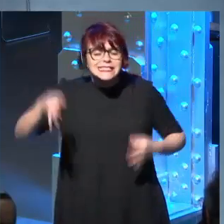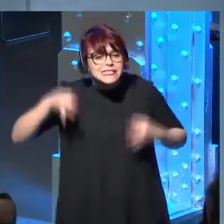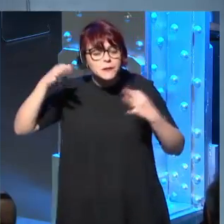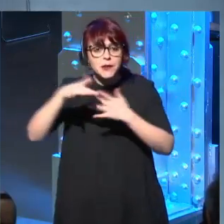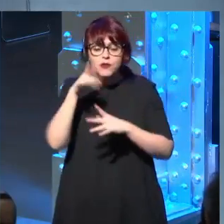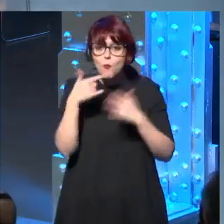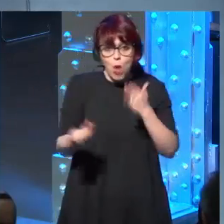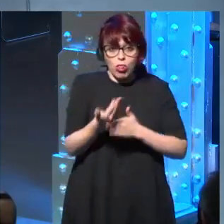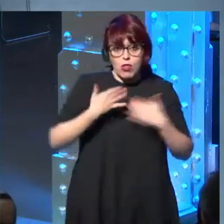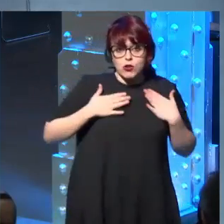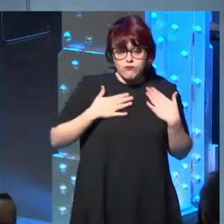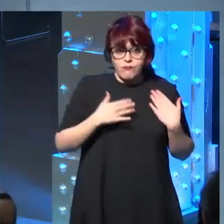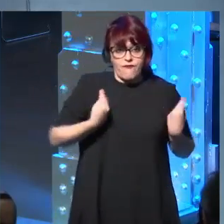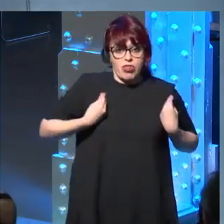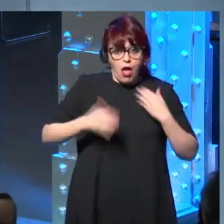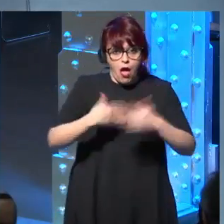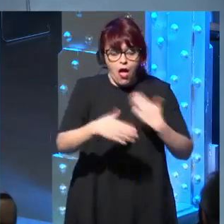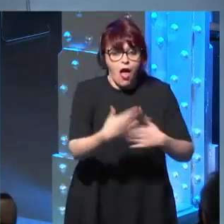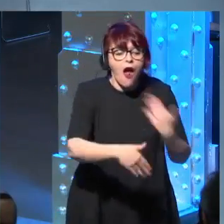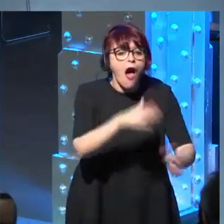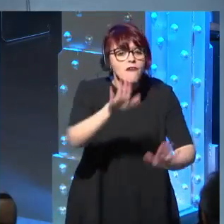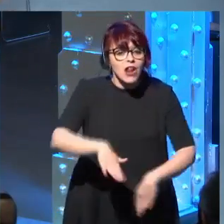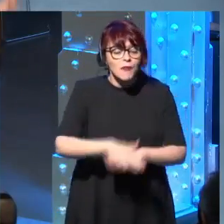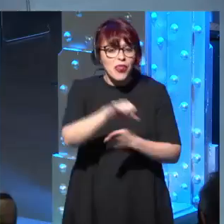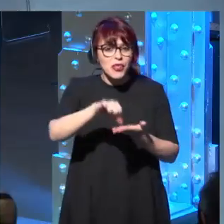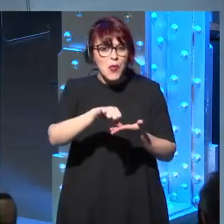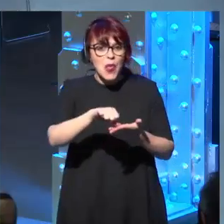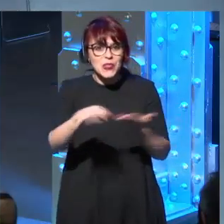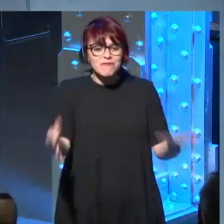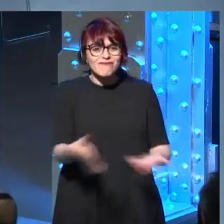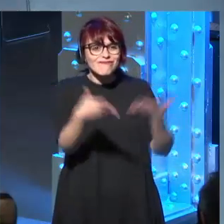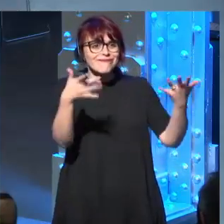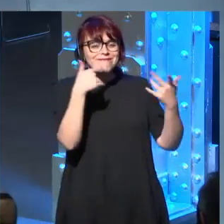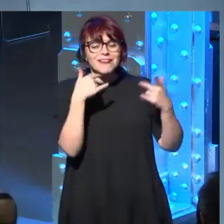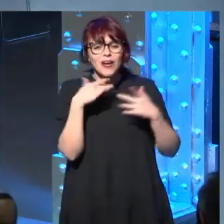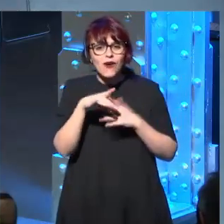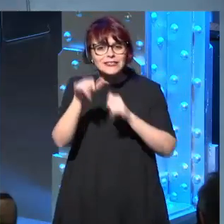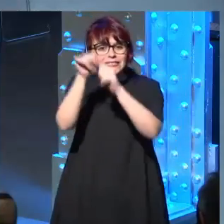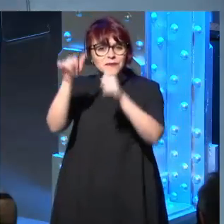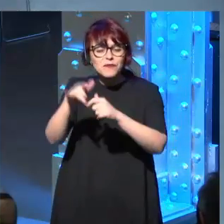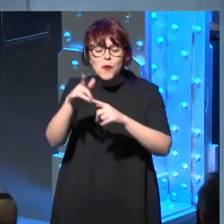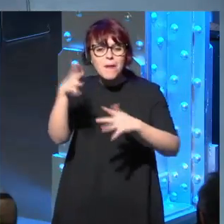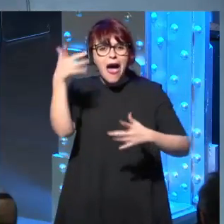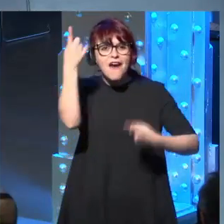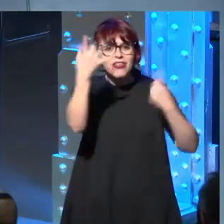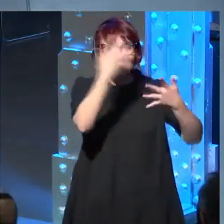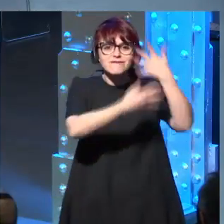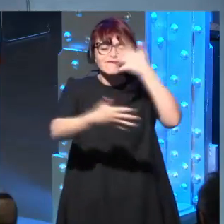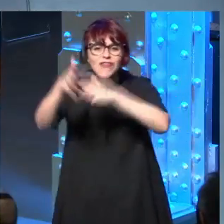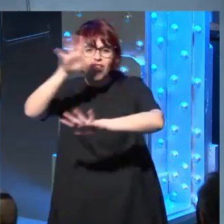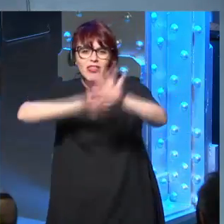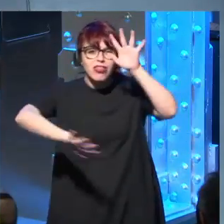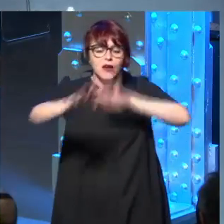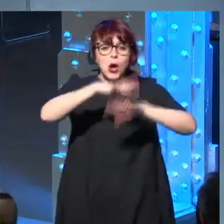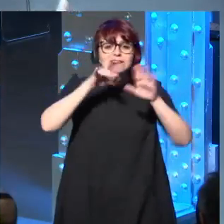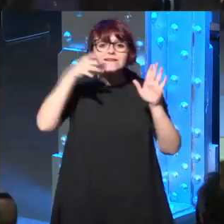the more we are lost in big cities. We are confused about the meaning of these big ideas and